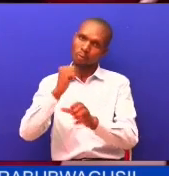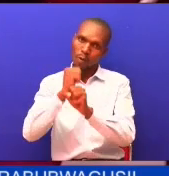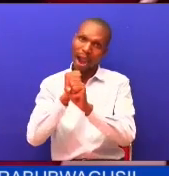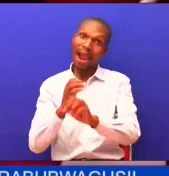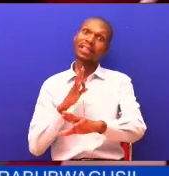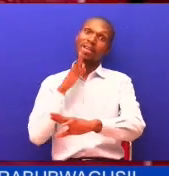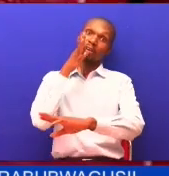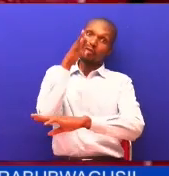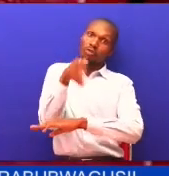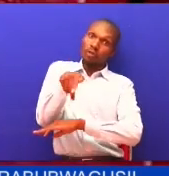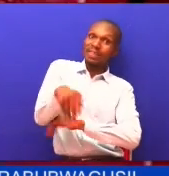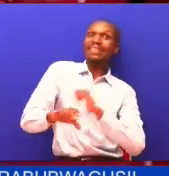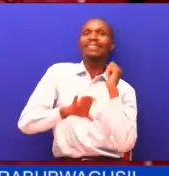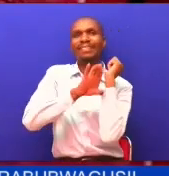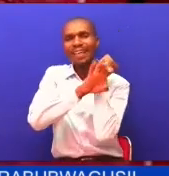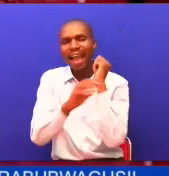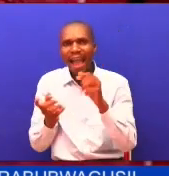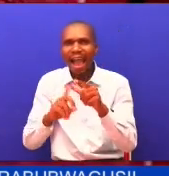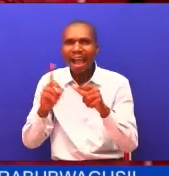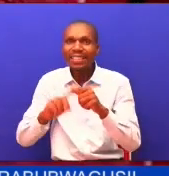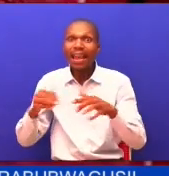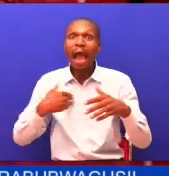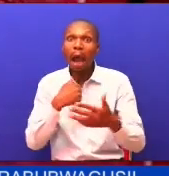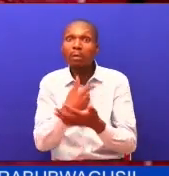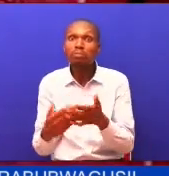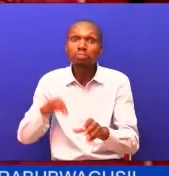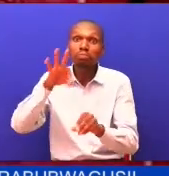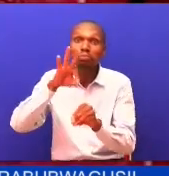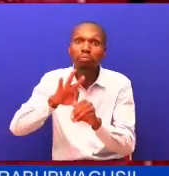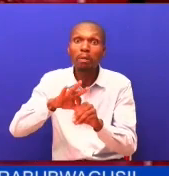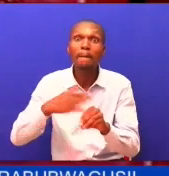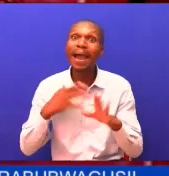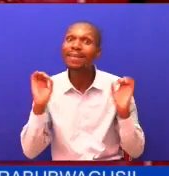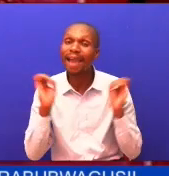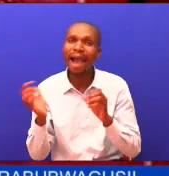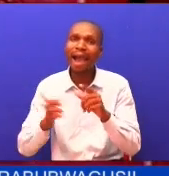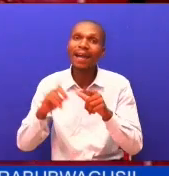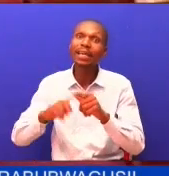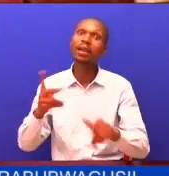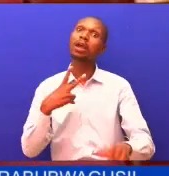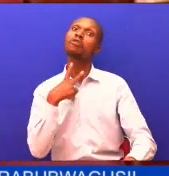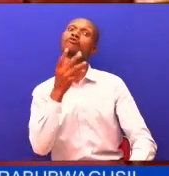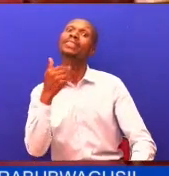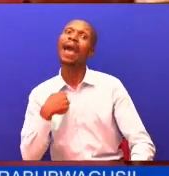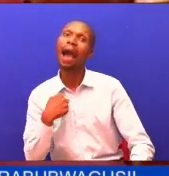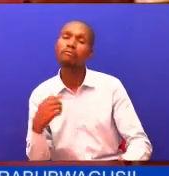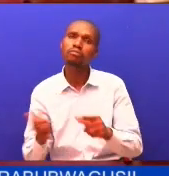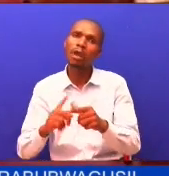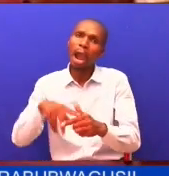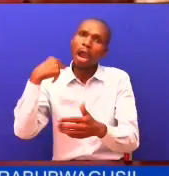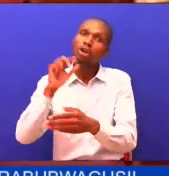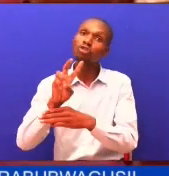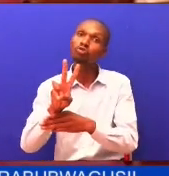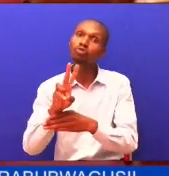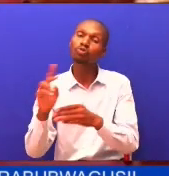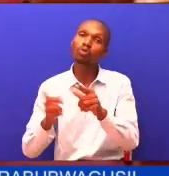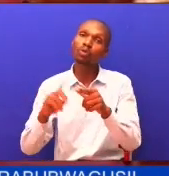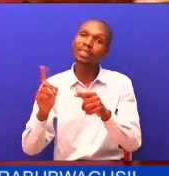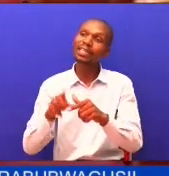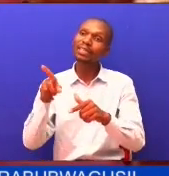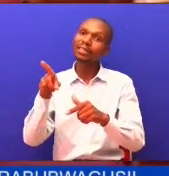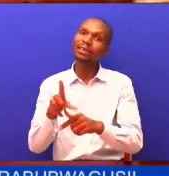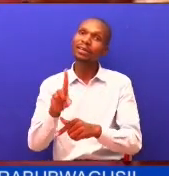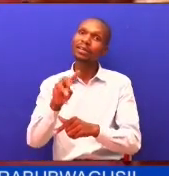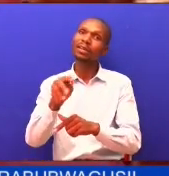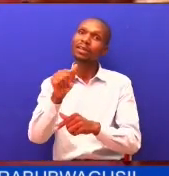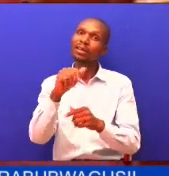of this country. So I might not have a vote today, but I have a voice. The two, Mr. Dennis and his